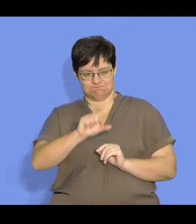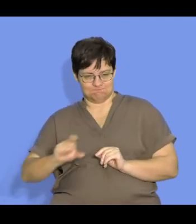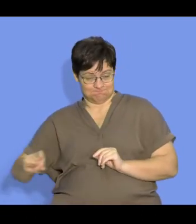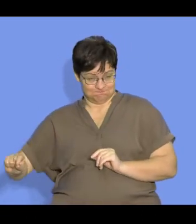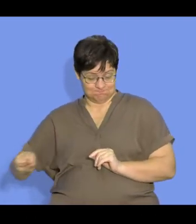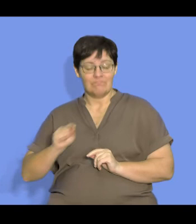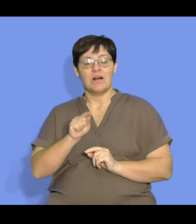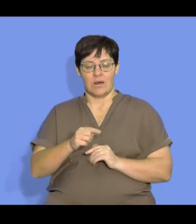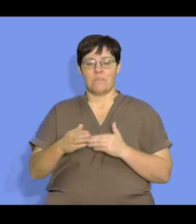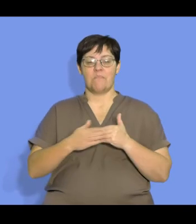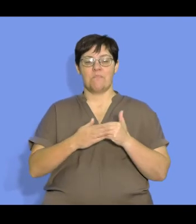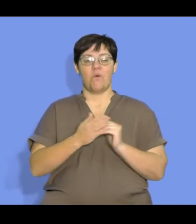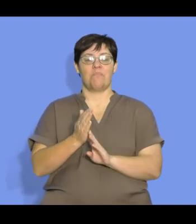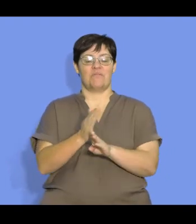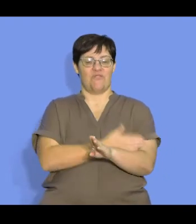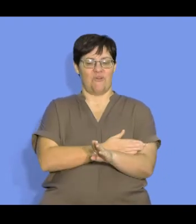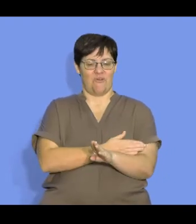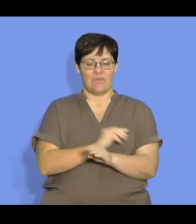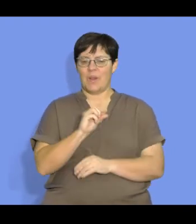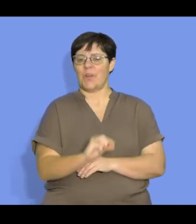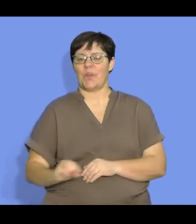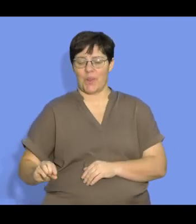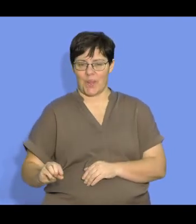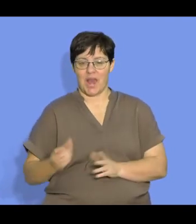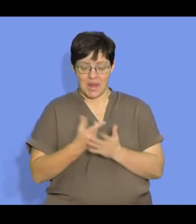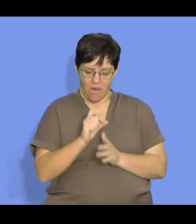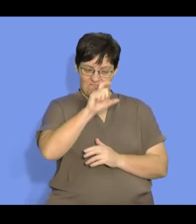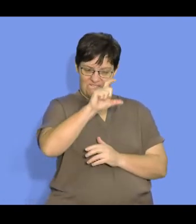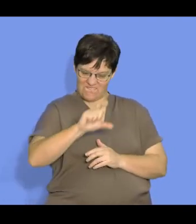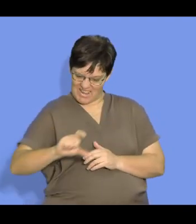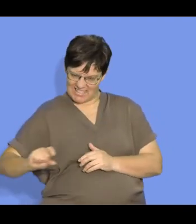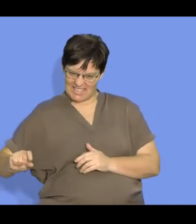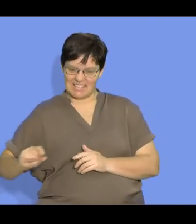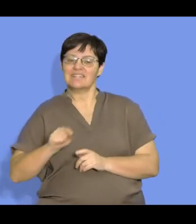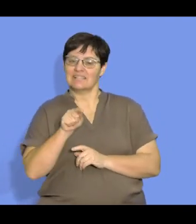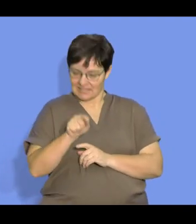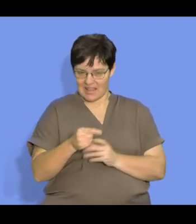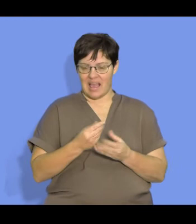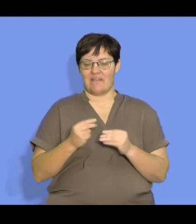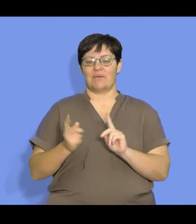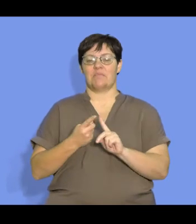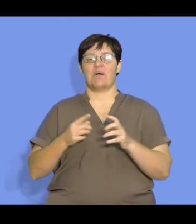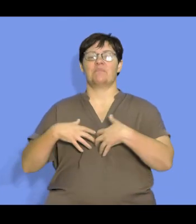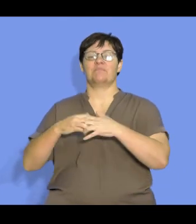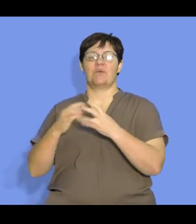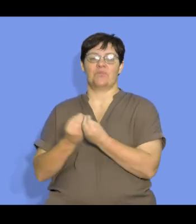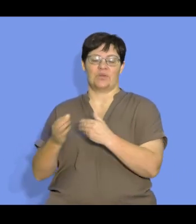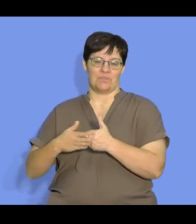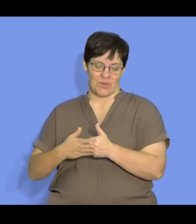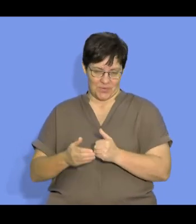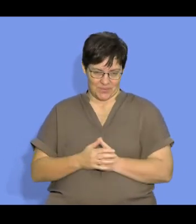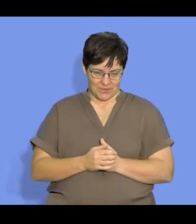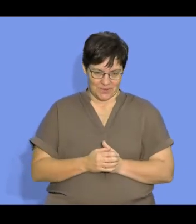of my graph, more than before that it was only that part that was product, I